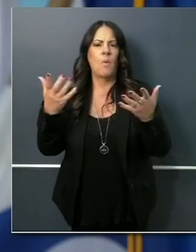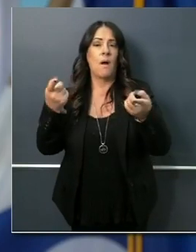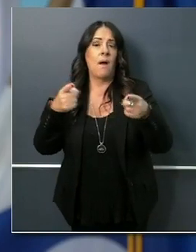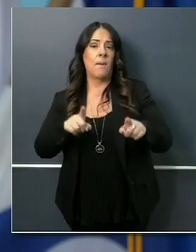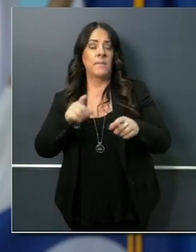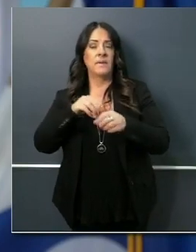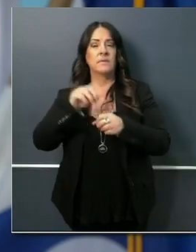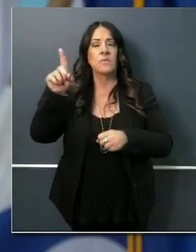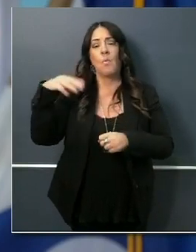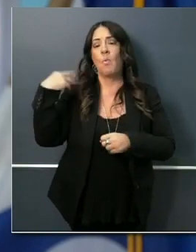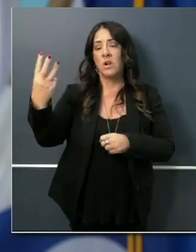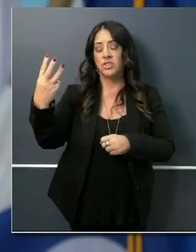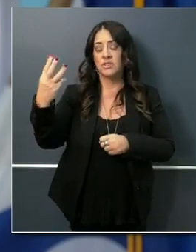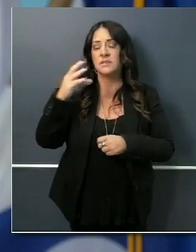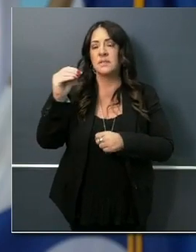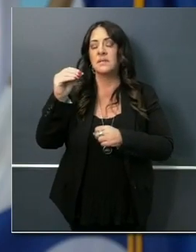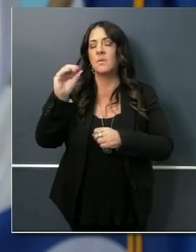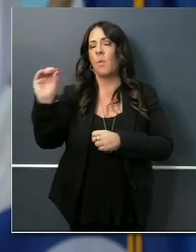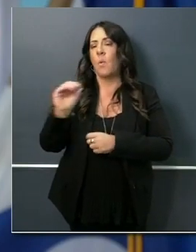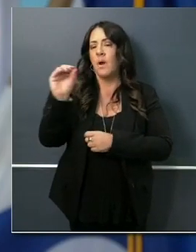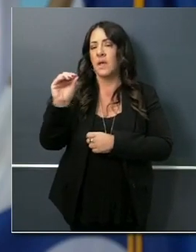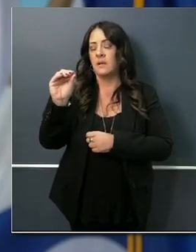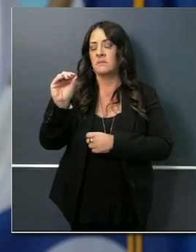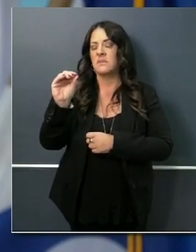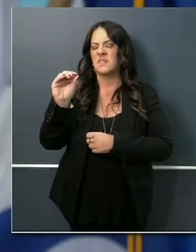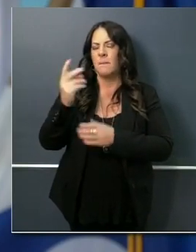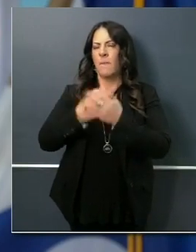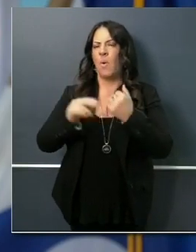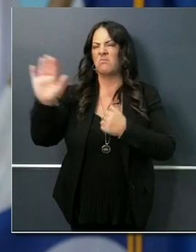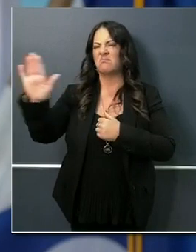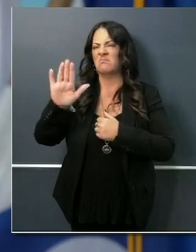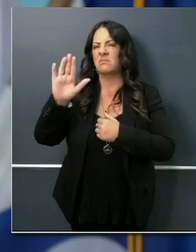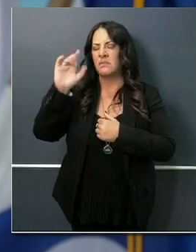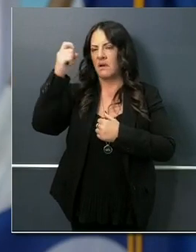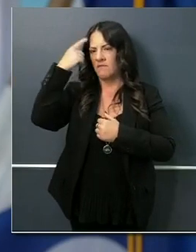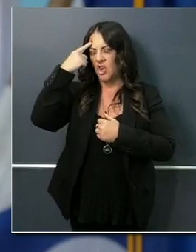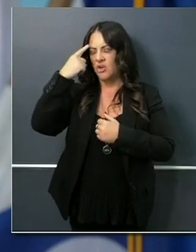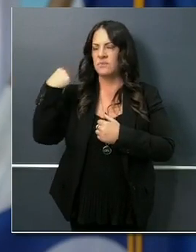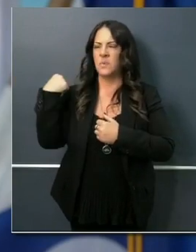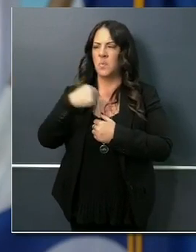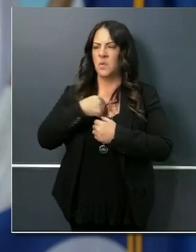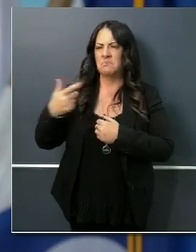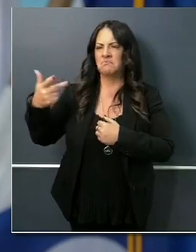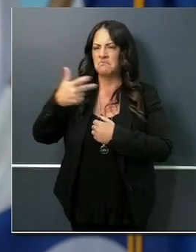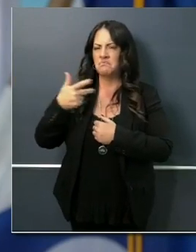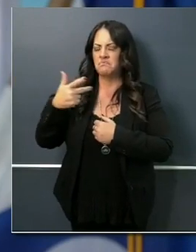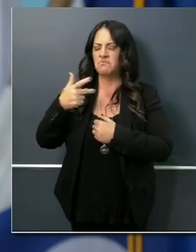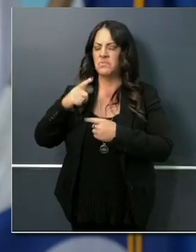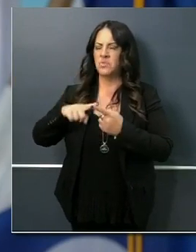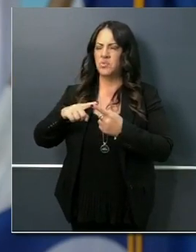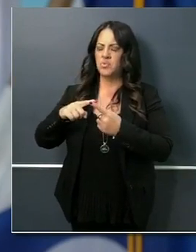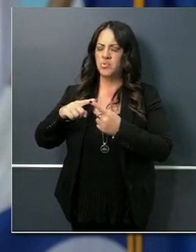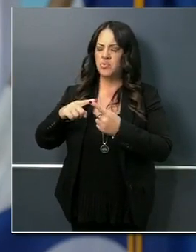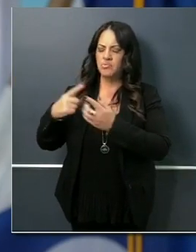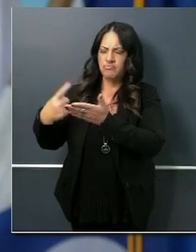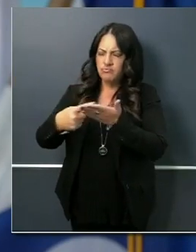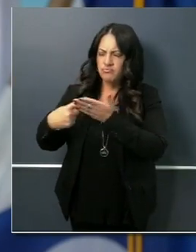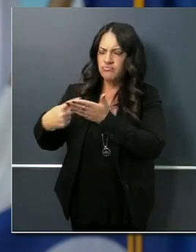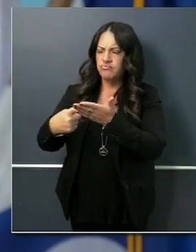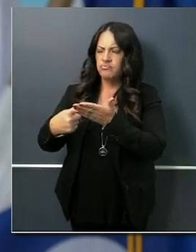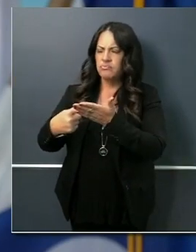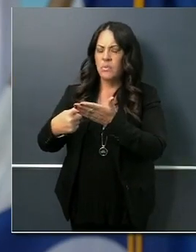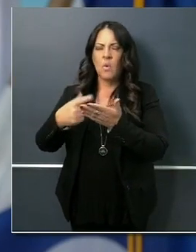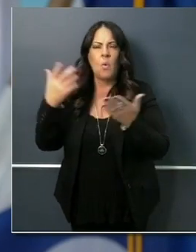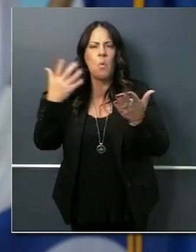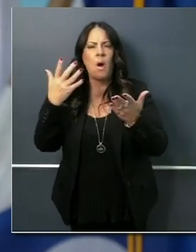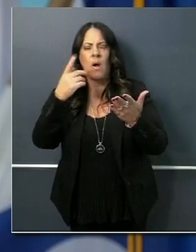governor, into the beginning of last week, where we began a process of establishing more formally what it would look like and how we